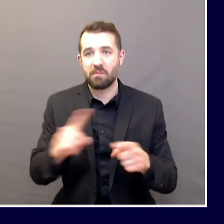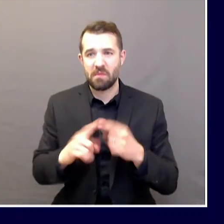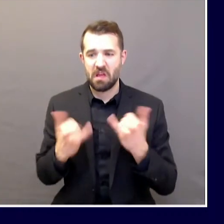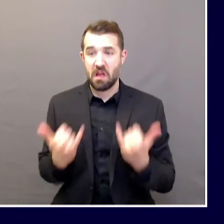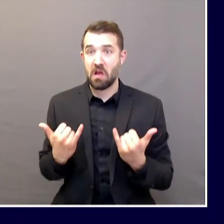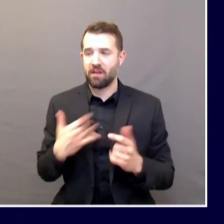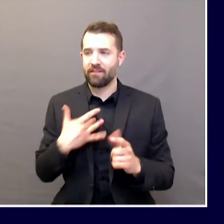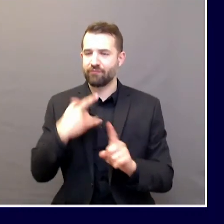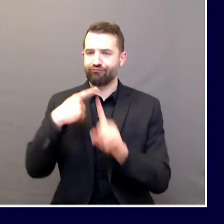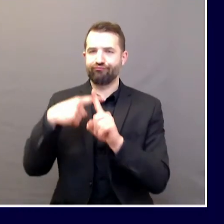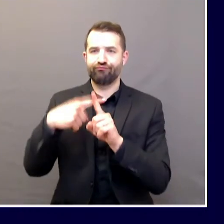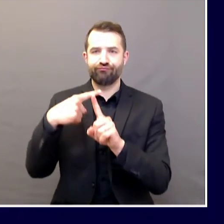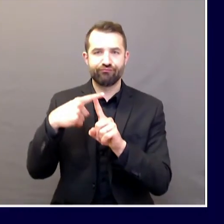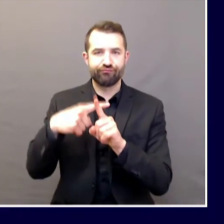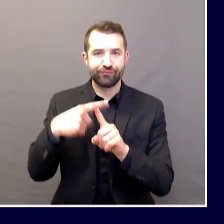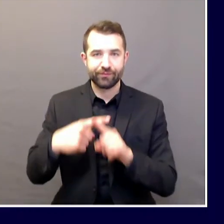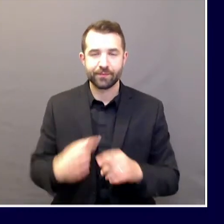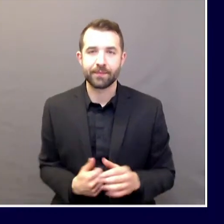Okay, good to know.